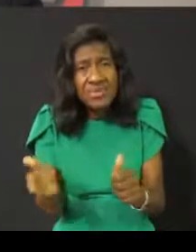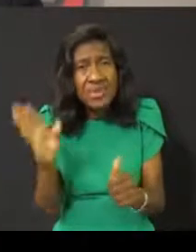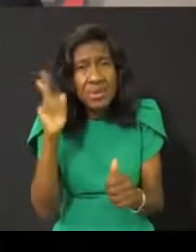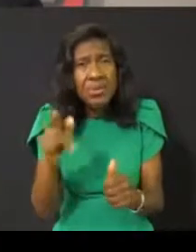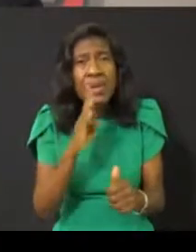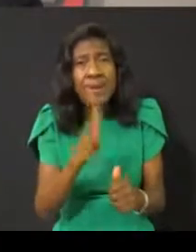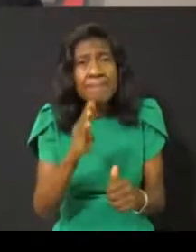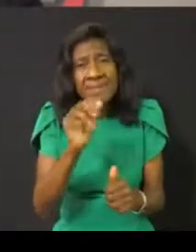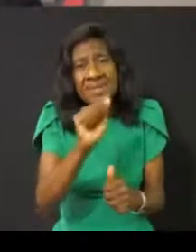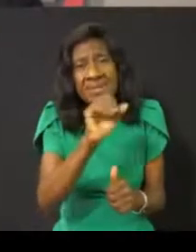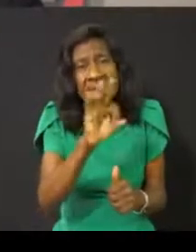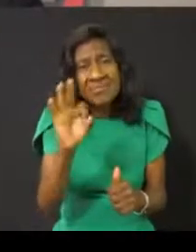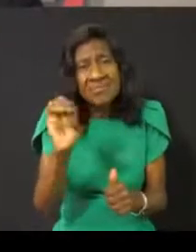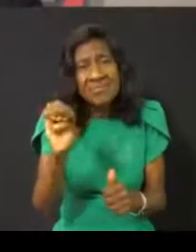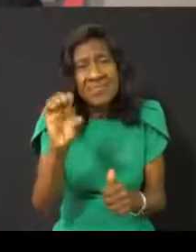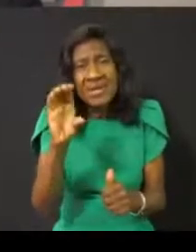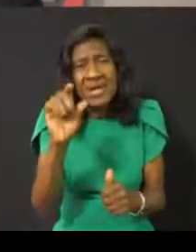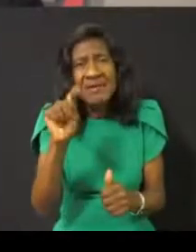much so mental health.